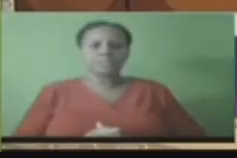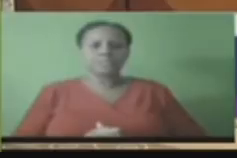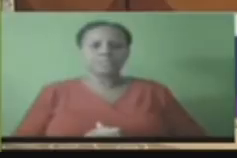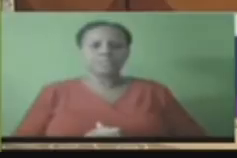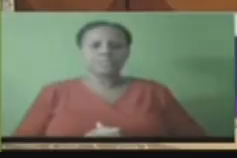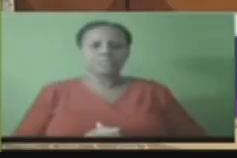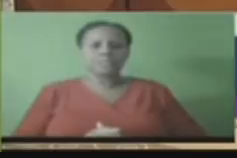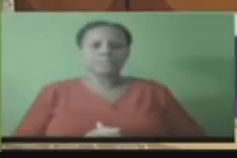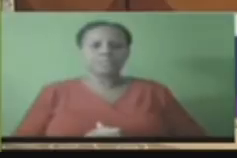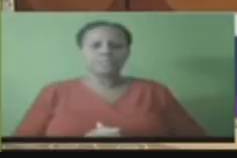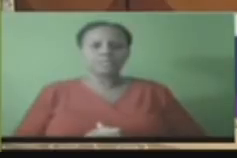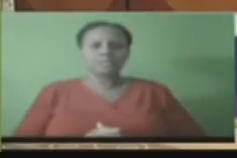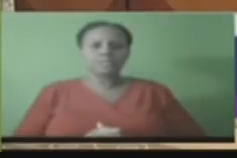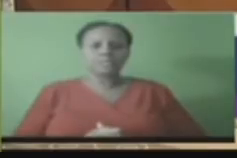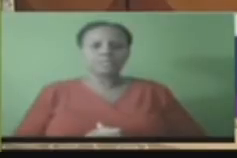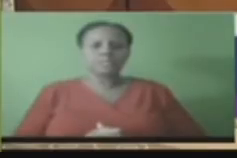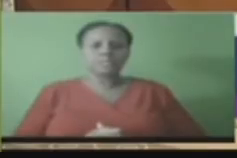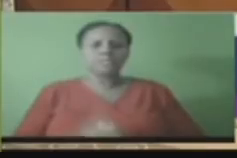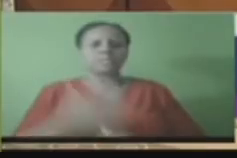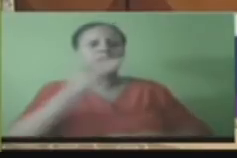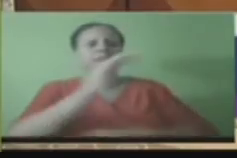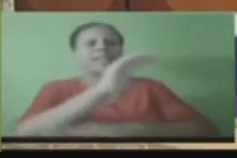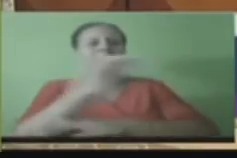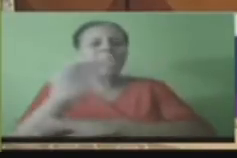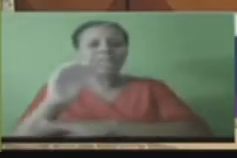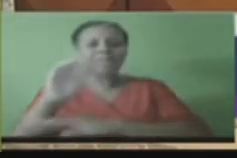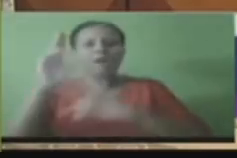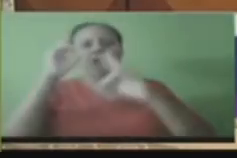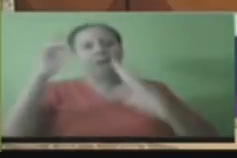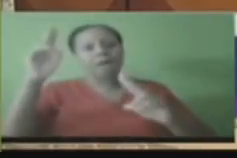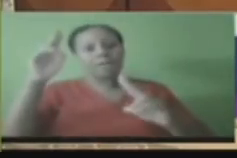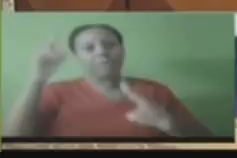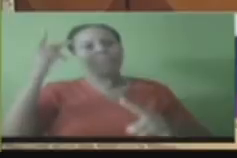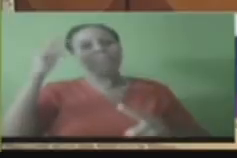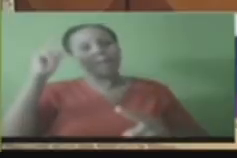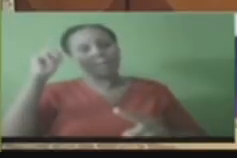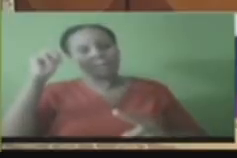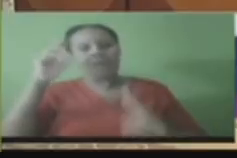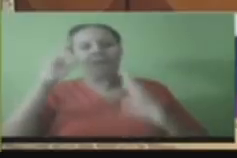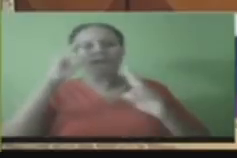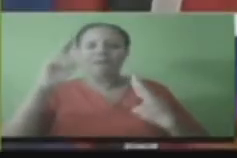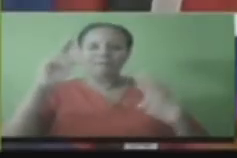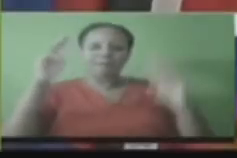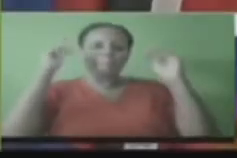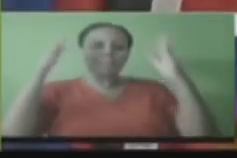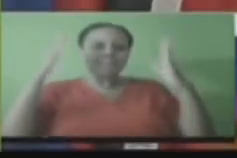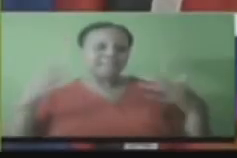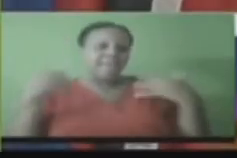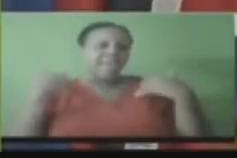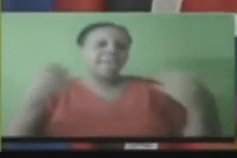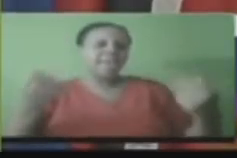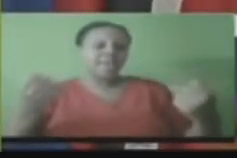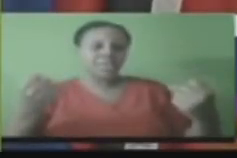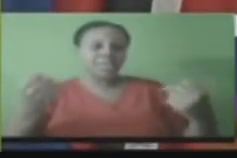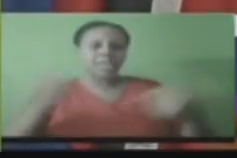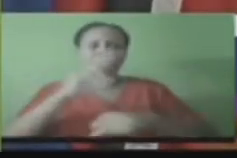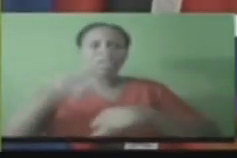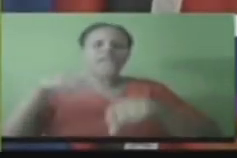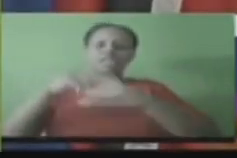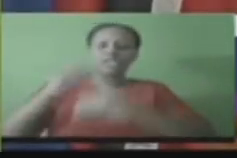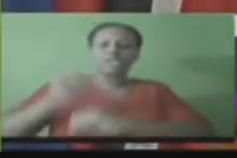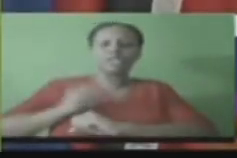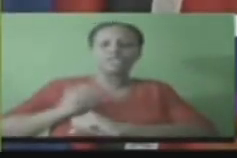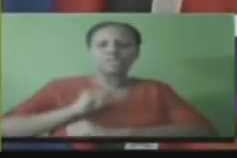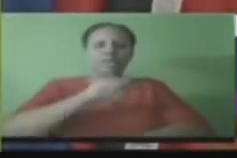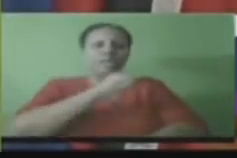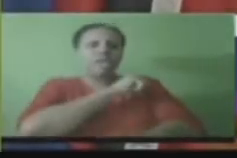Good afternoon to the Honourable Prime Minister, the Honourable Ministers of Health, National Security, Energy, and the Office of the Prime